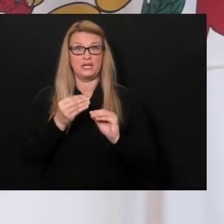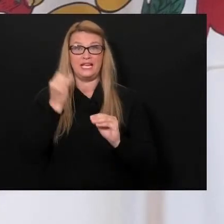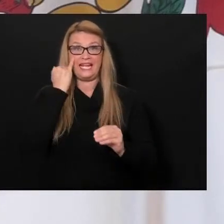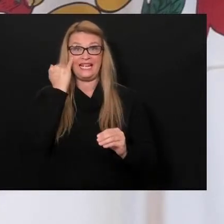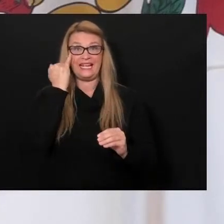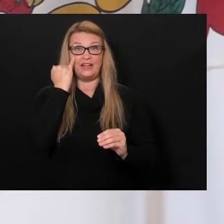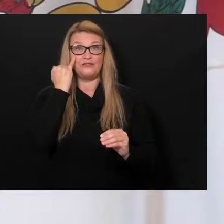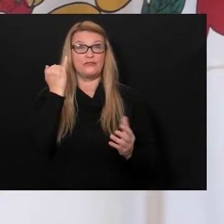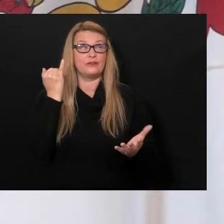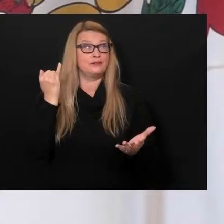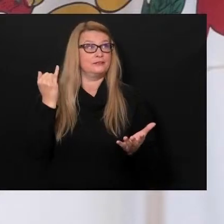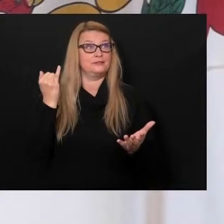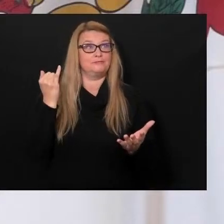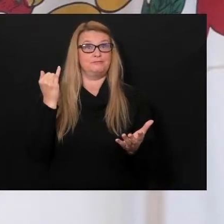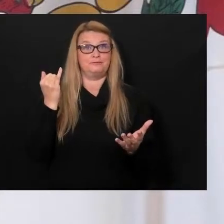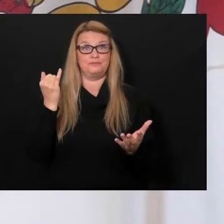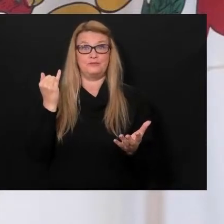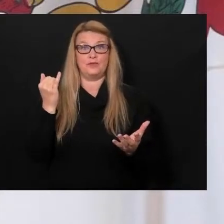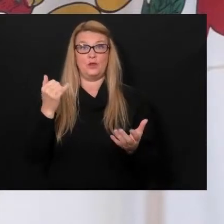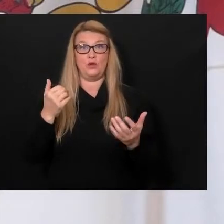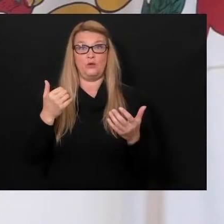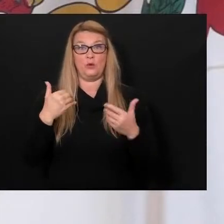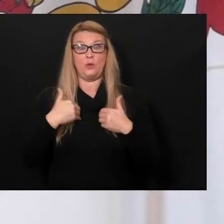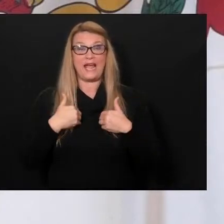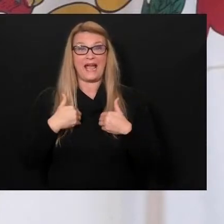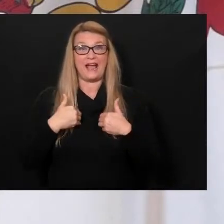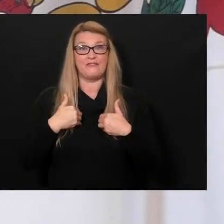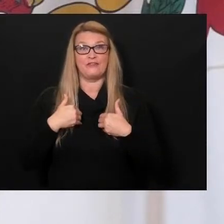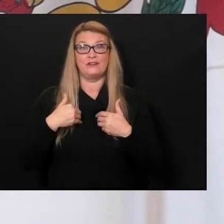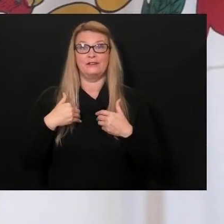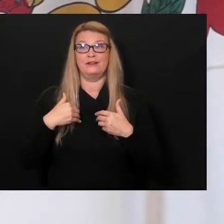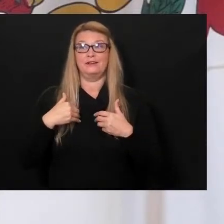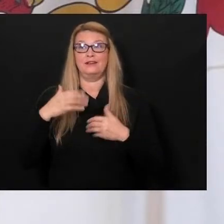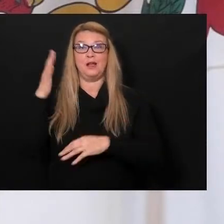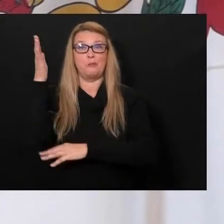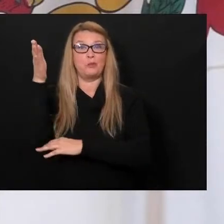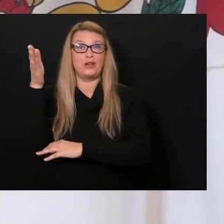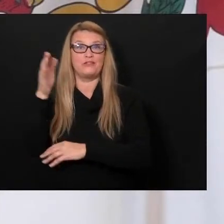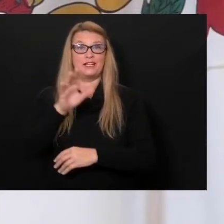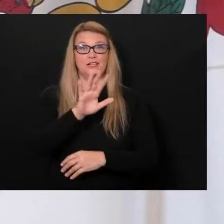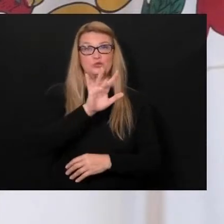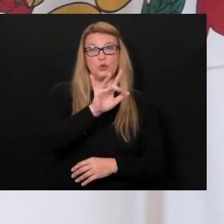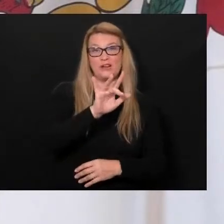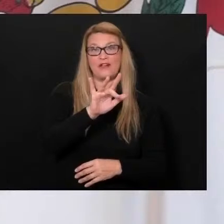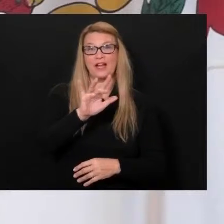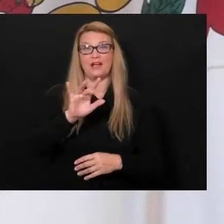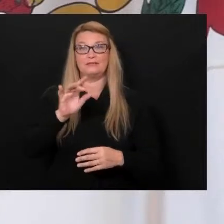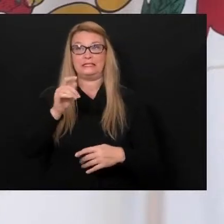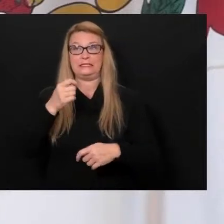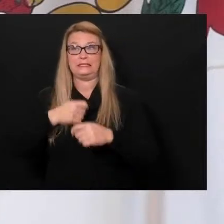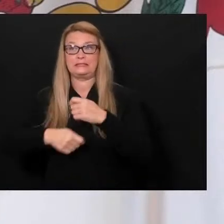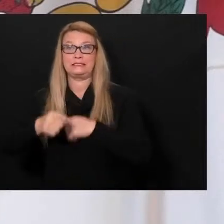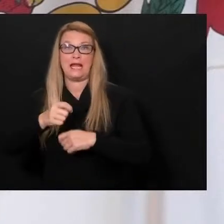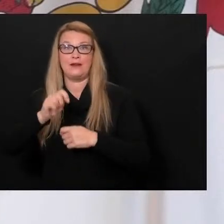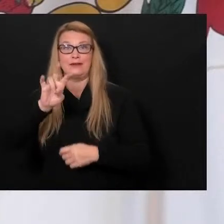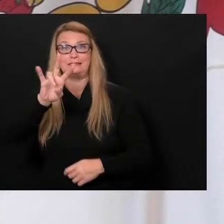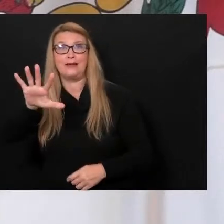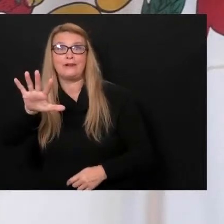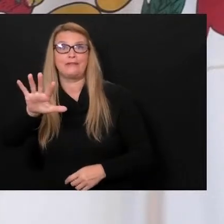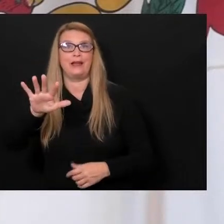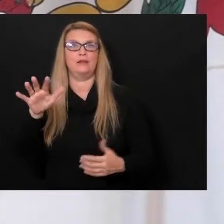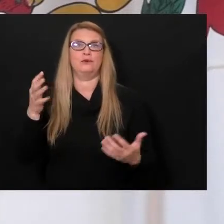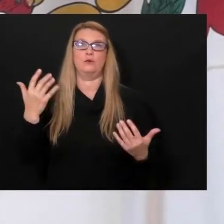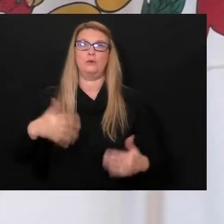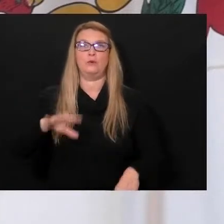back to a briefing every other day and a number like 25 instead of 75